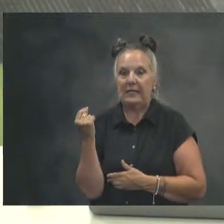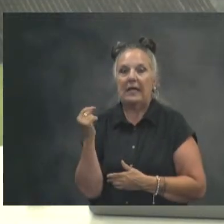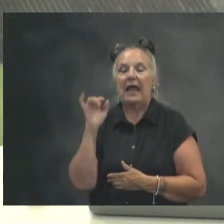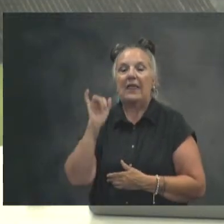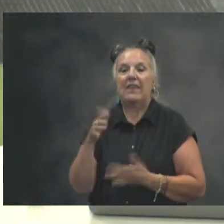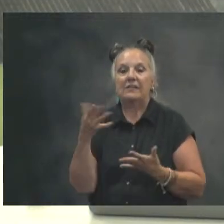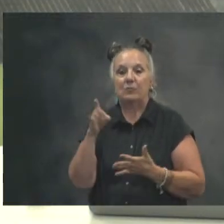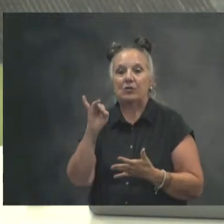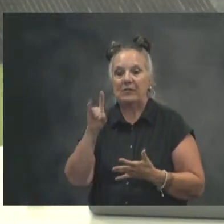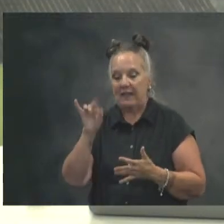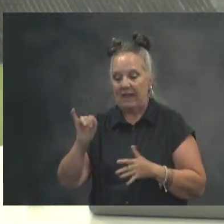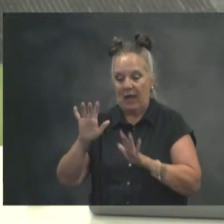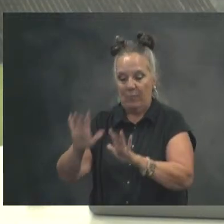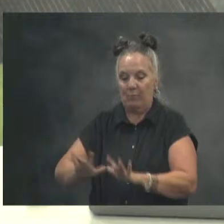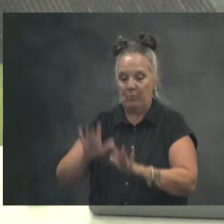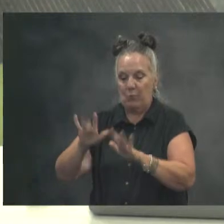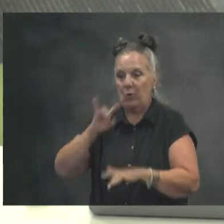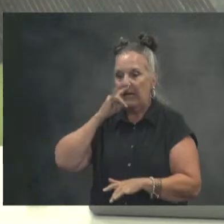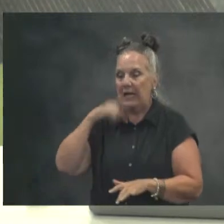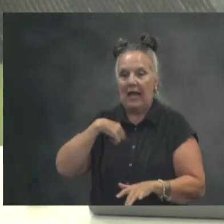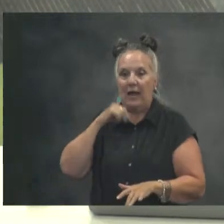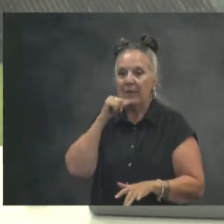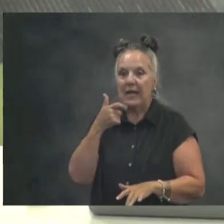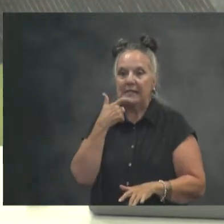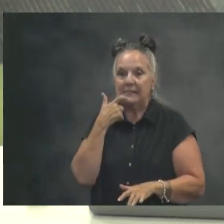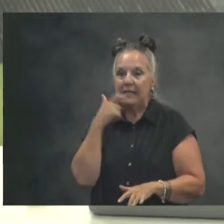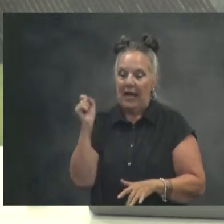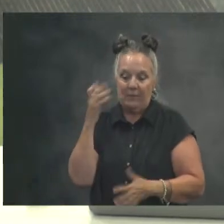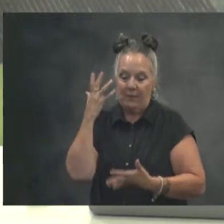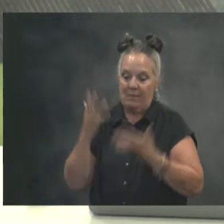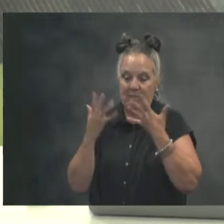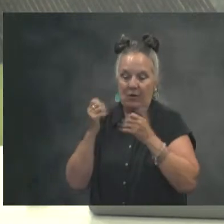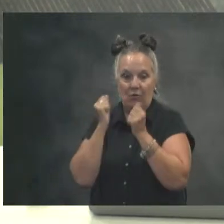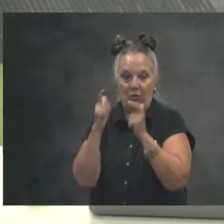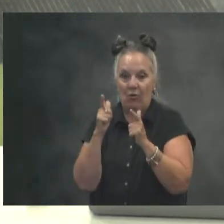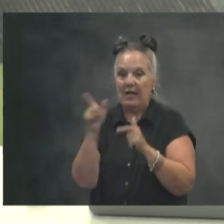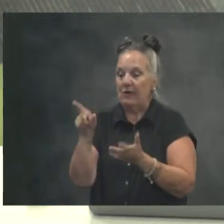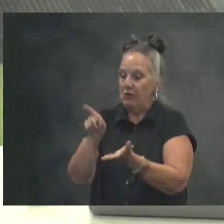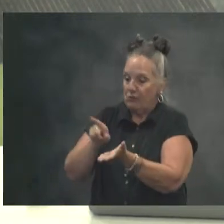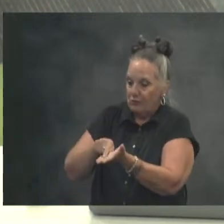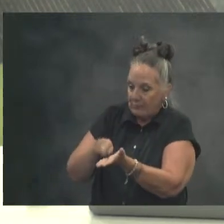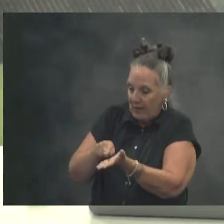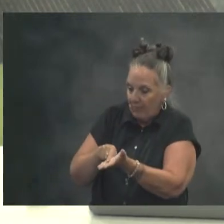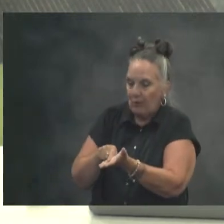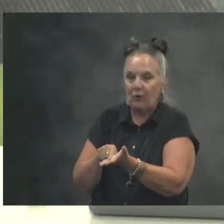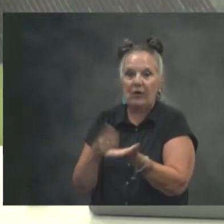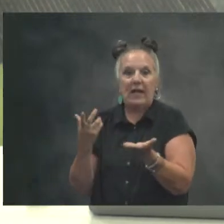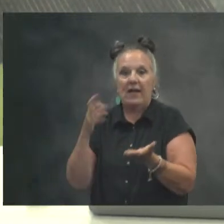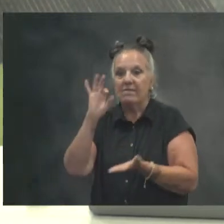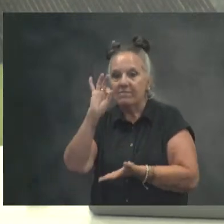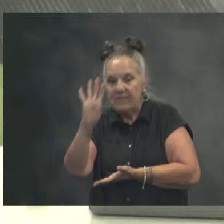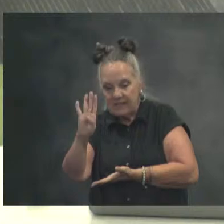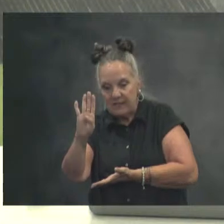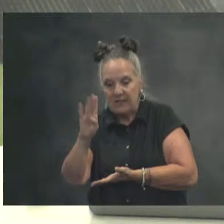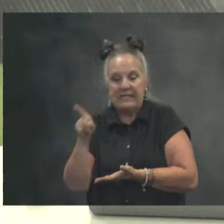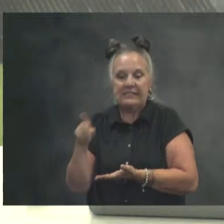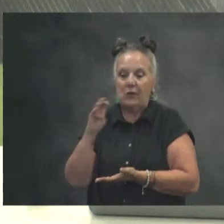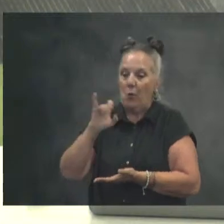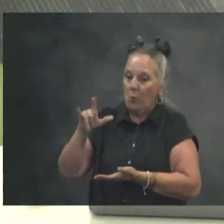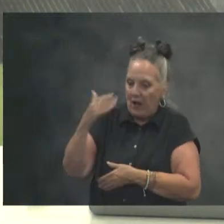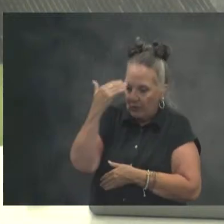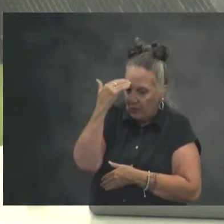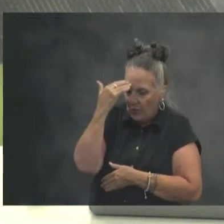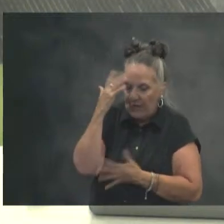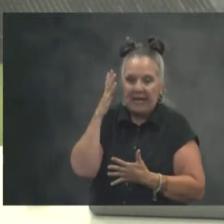you did to that poor kid. I'm not going to say his name because I don't want to embarrass the heck out of him, but he was in the paper. He was all over Facebook. He's well known.